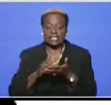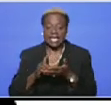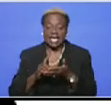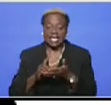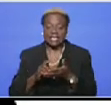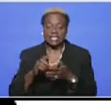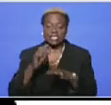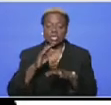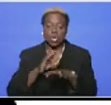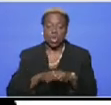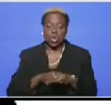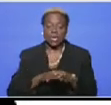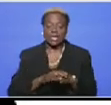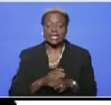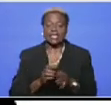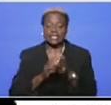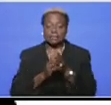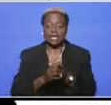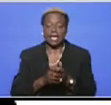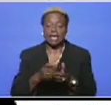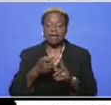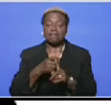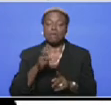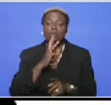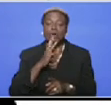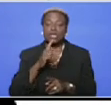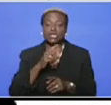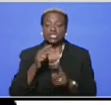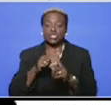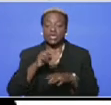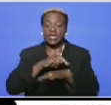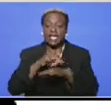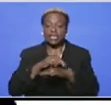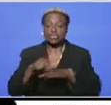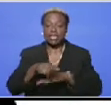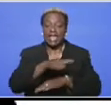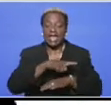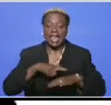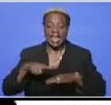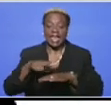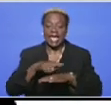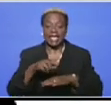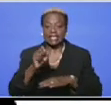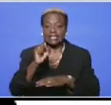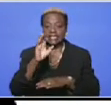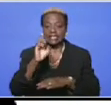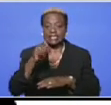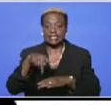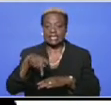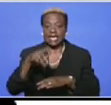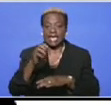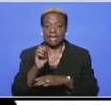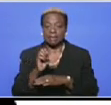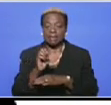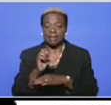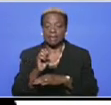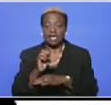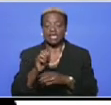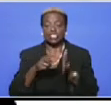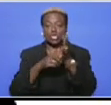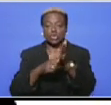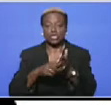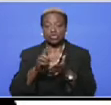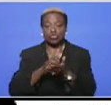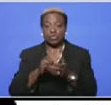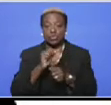real, from water to natural landscapes. He also showed us a drawing he's been working on for quite some